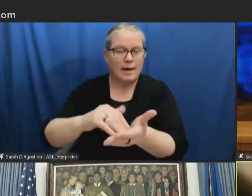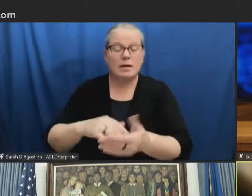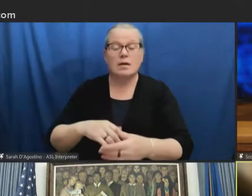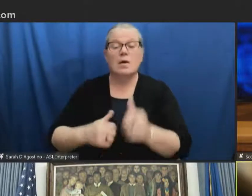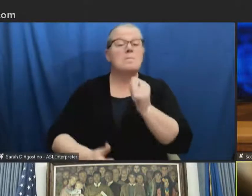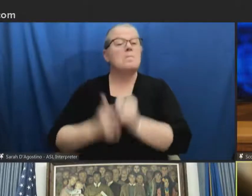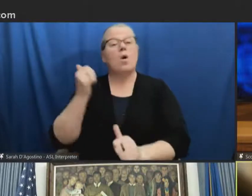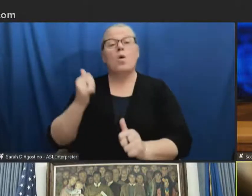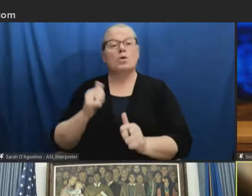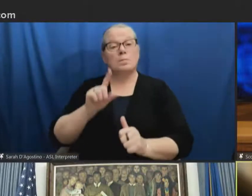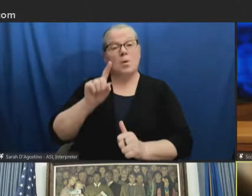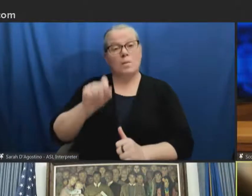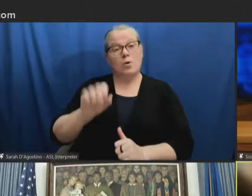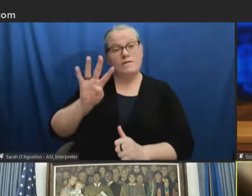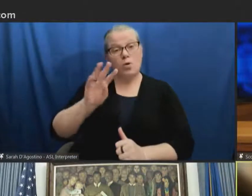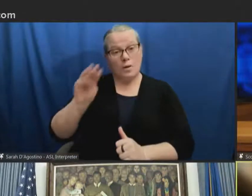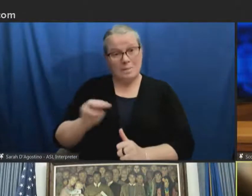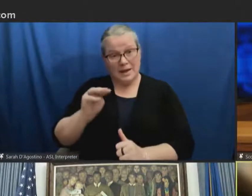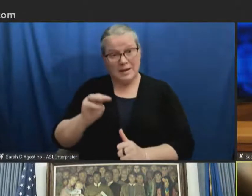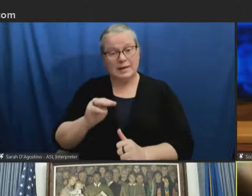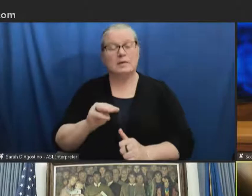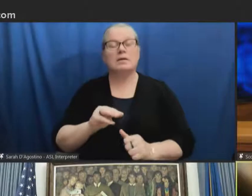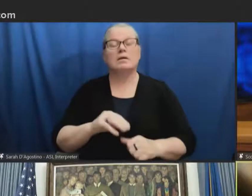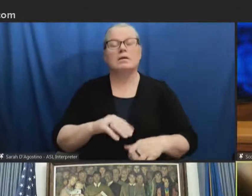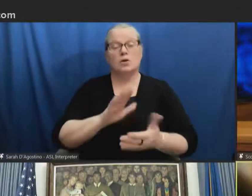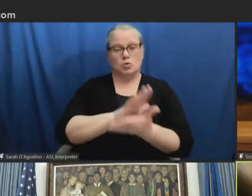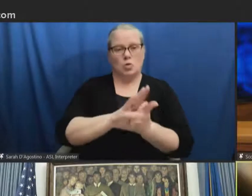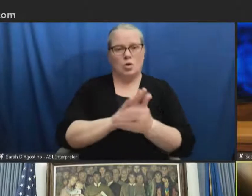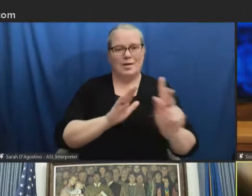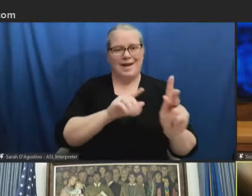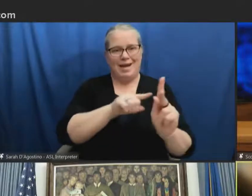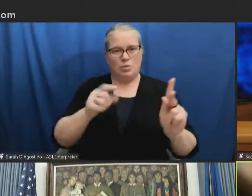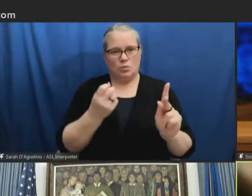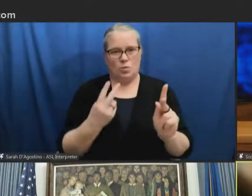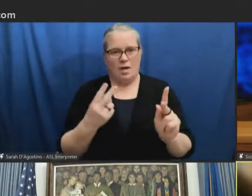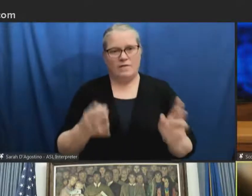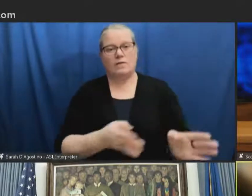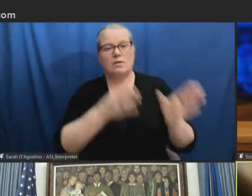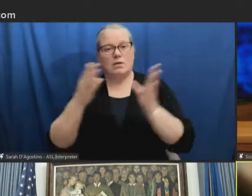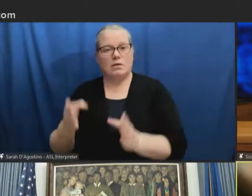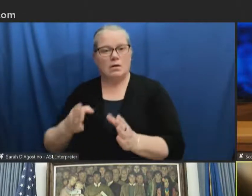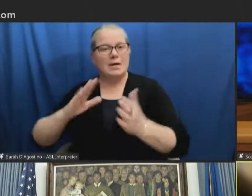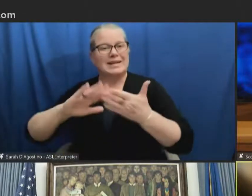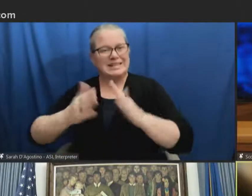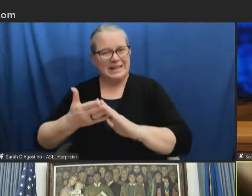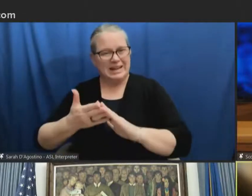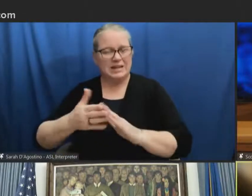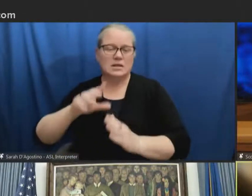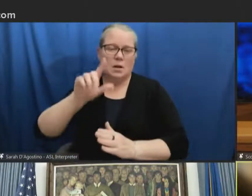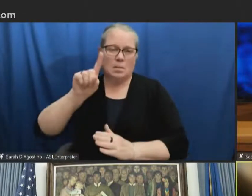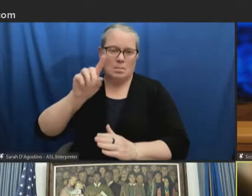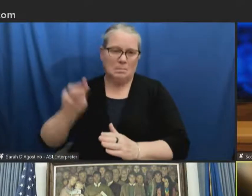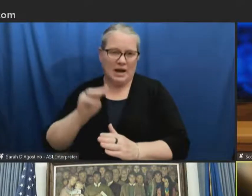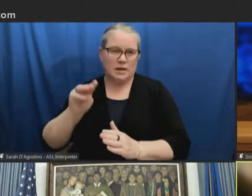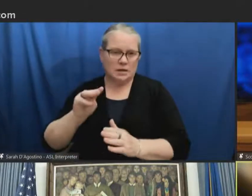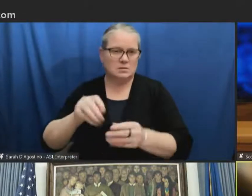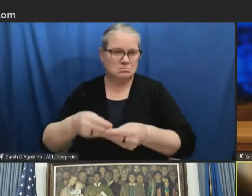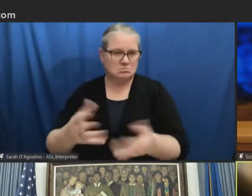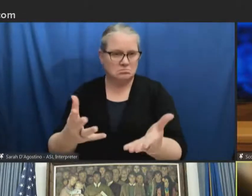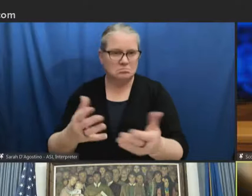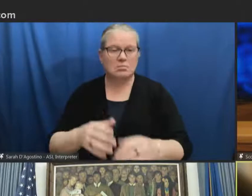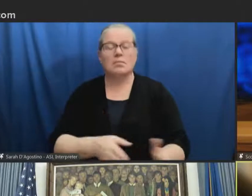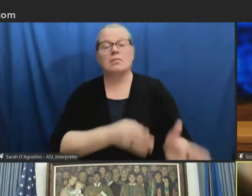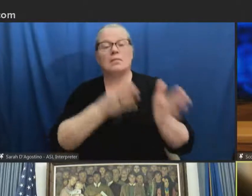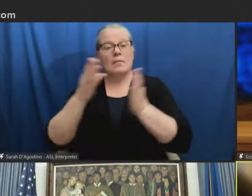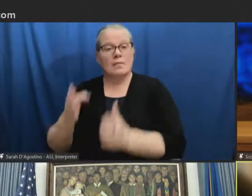million of that 3.1, and then municipalities have received another million. And then we've had, broad-based distribution to early childhood providers,